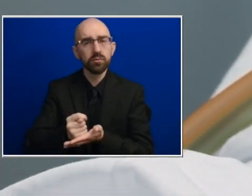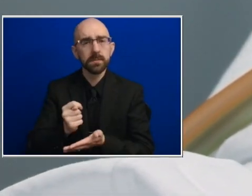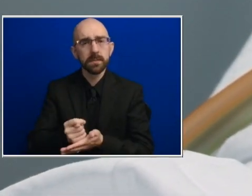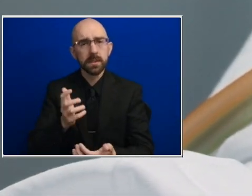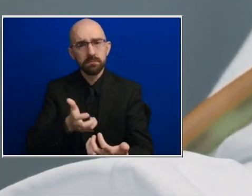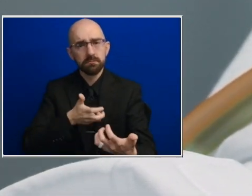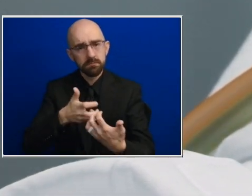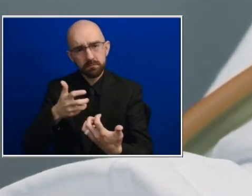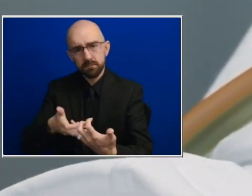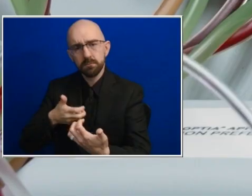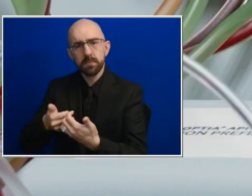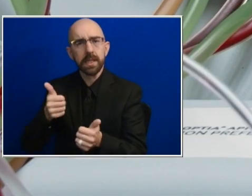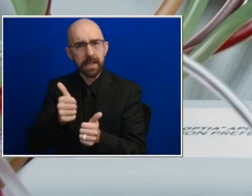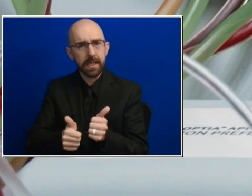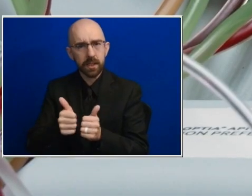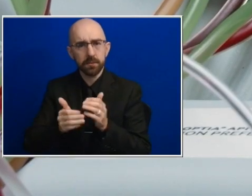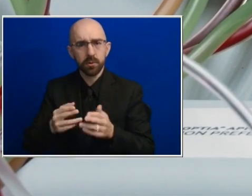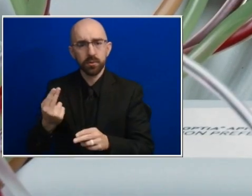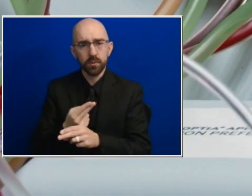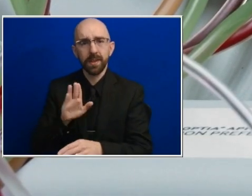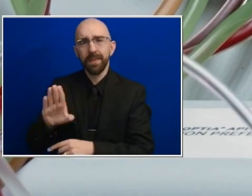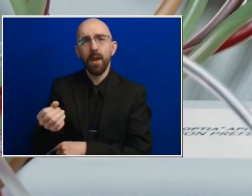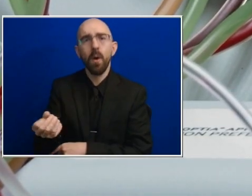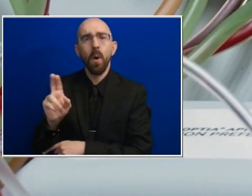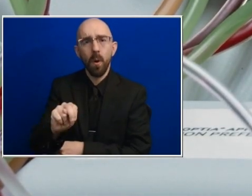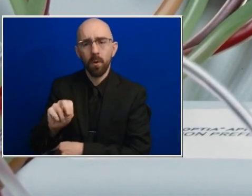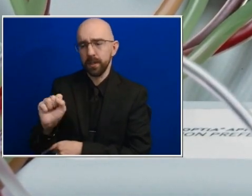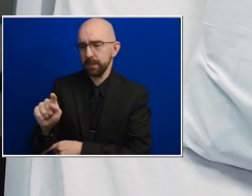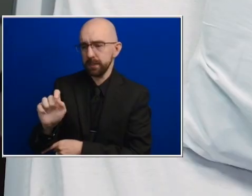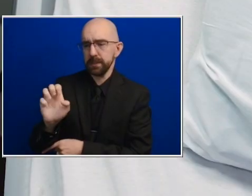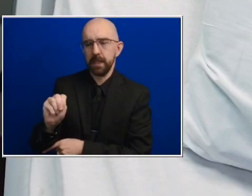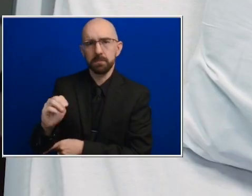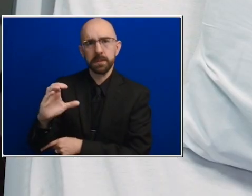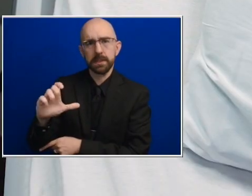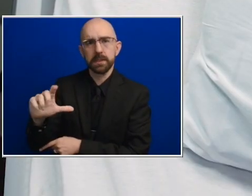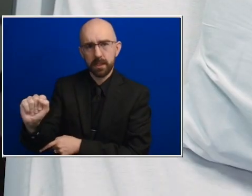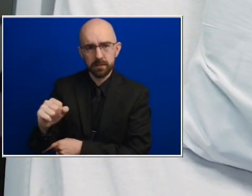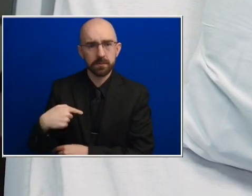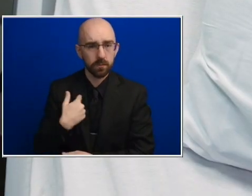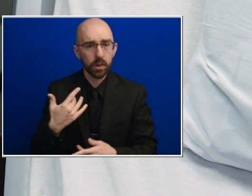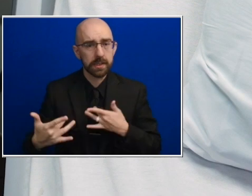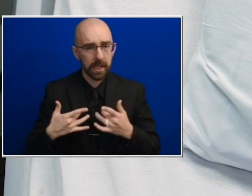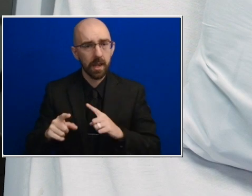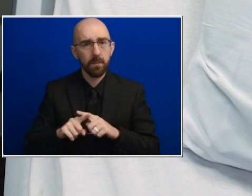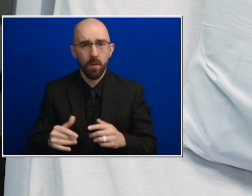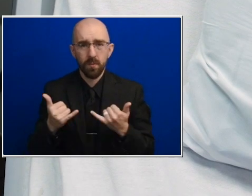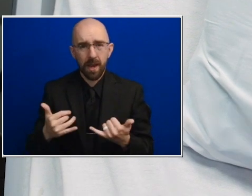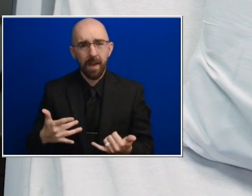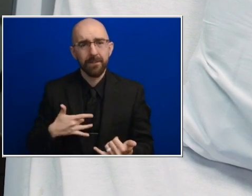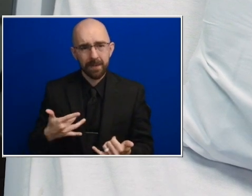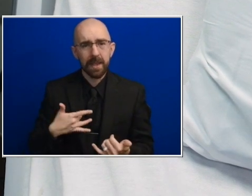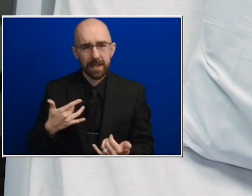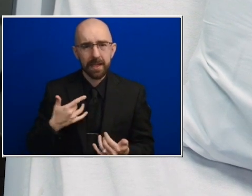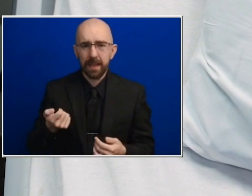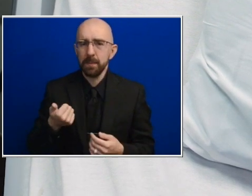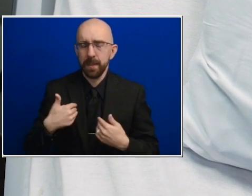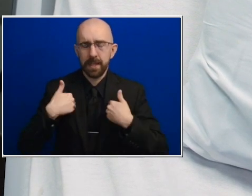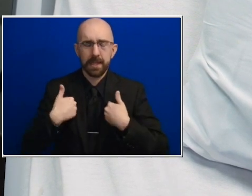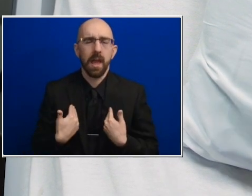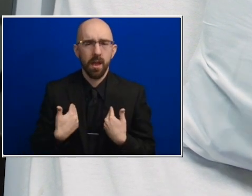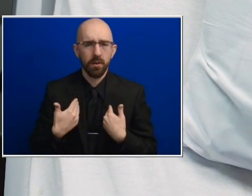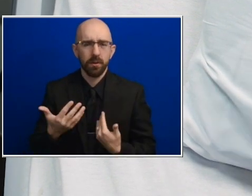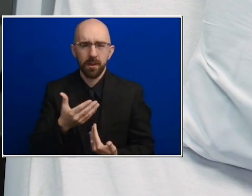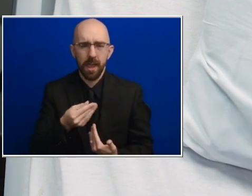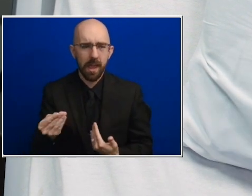by using their own stem cells. Mostly excited, but right now I'm feeling a tad tired and